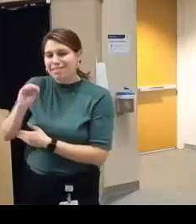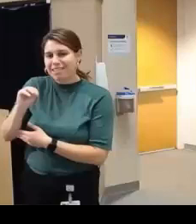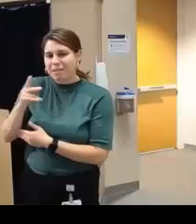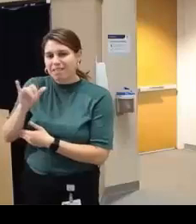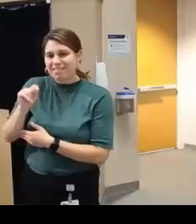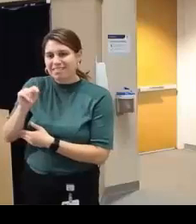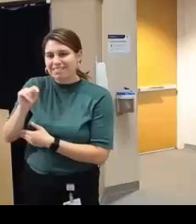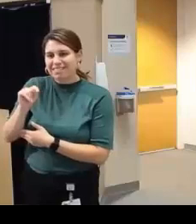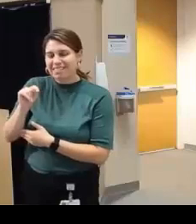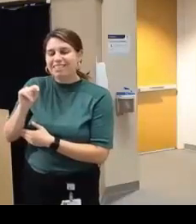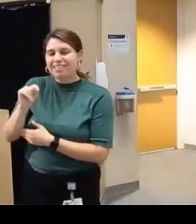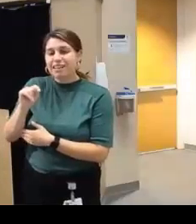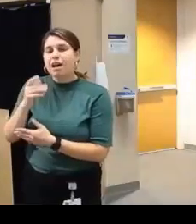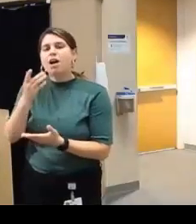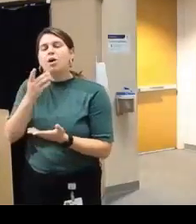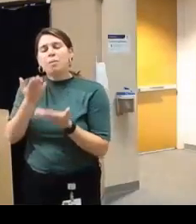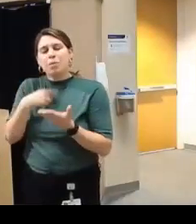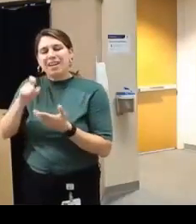better understand what people really want.